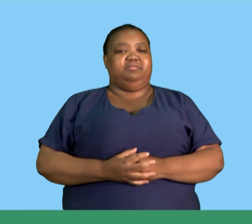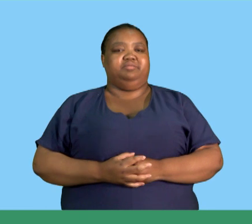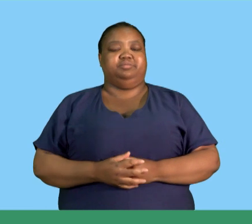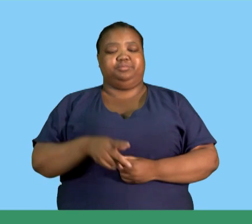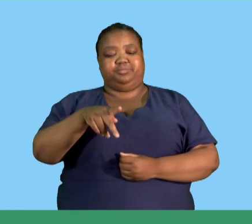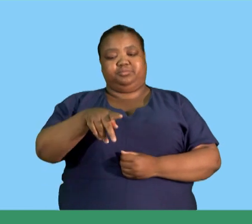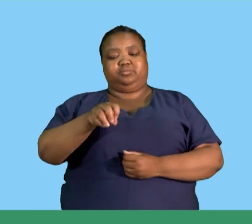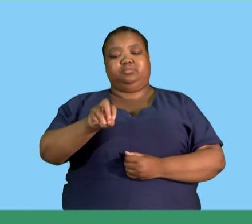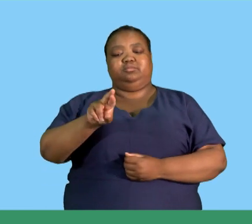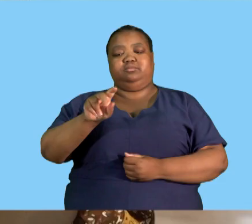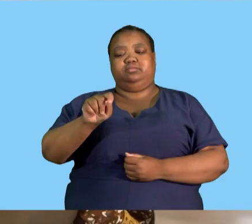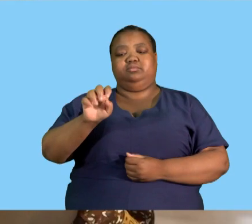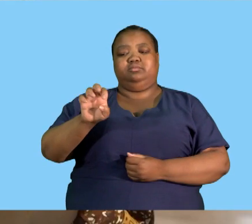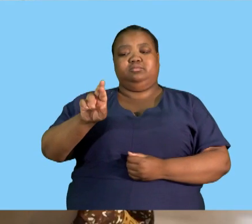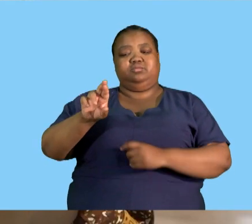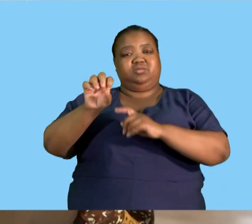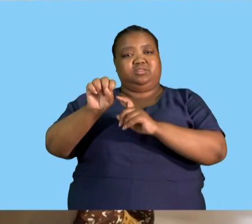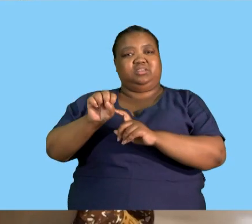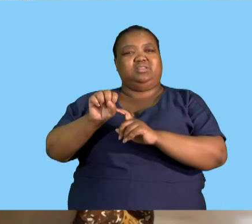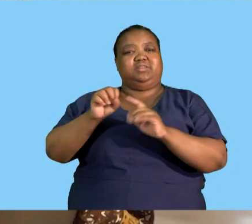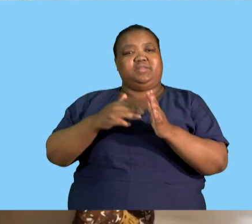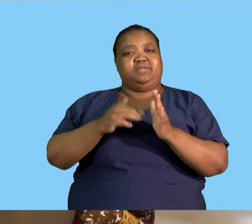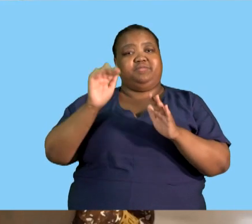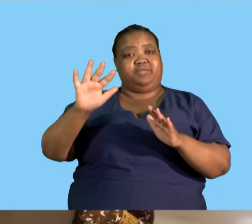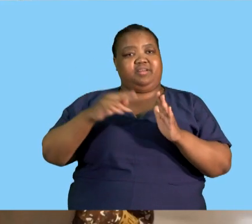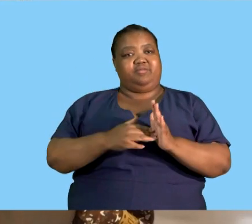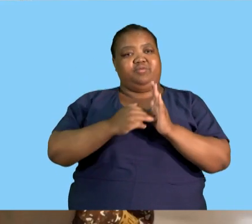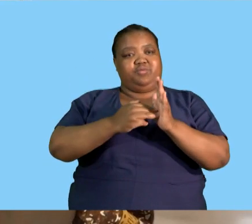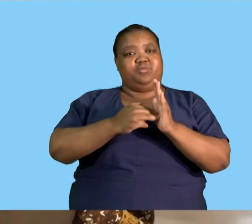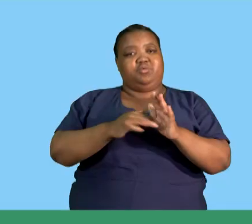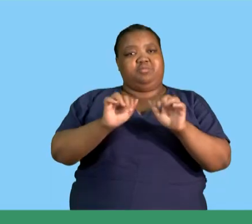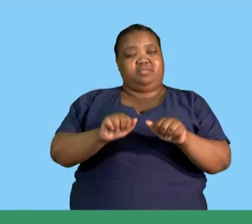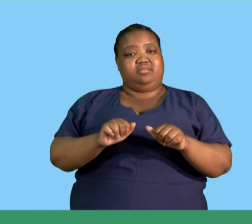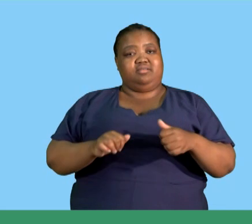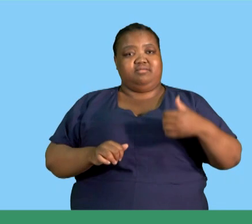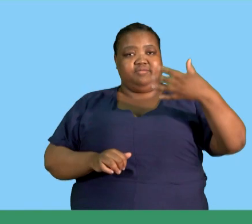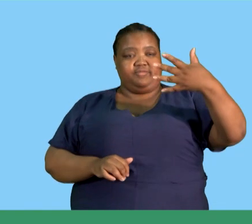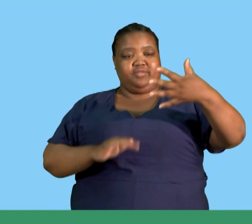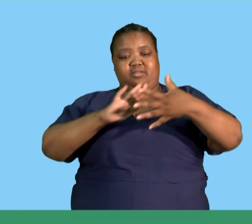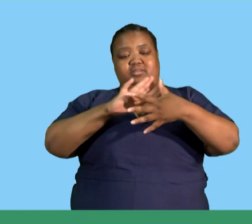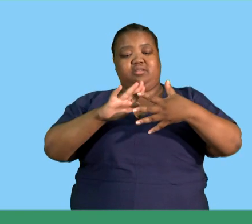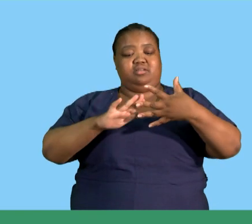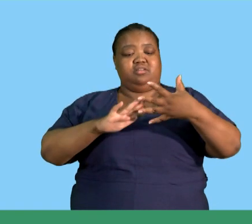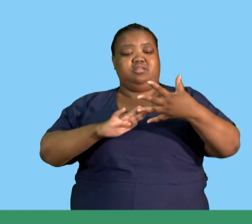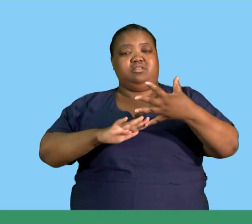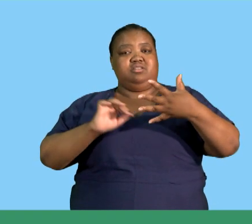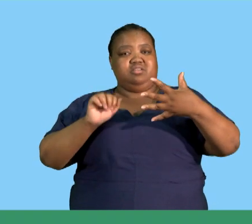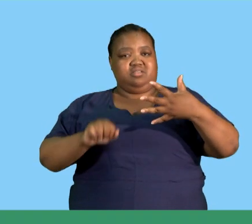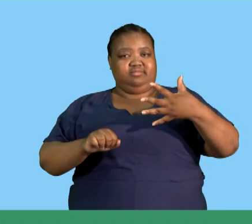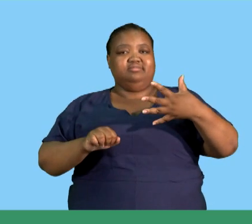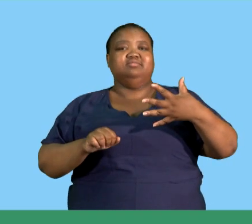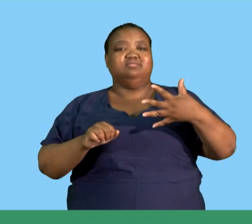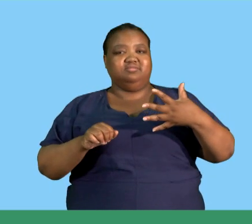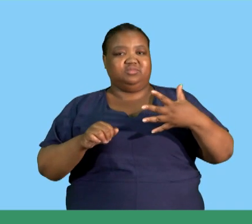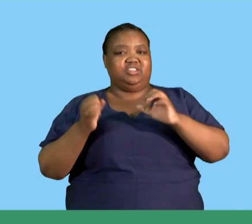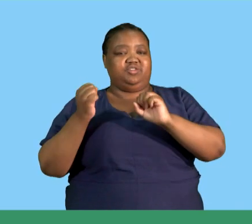market for the first time. Porter's 5 force model. It is based on the rationale that